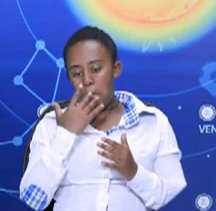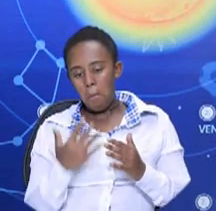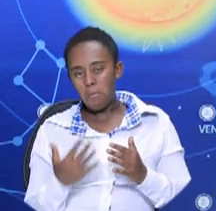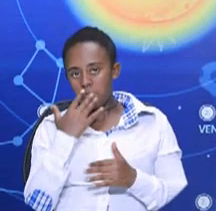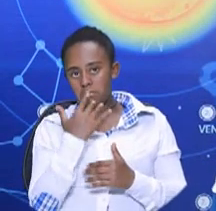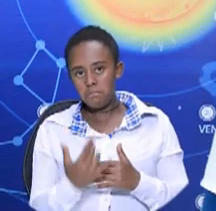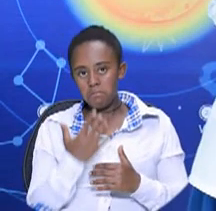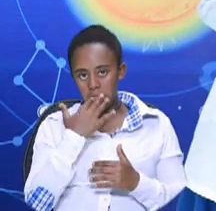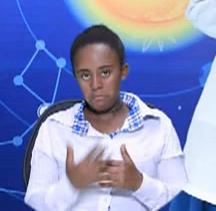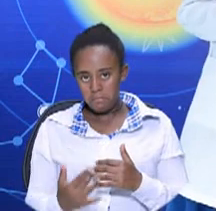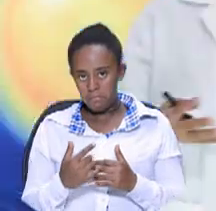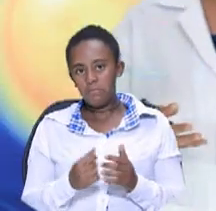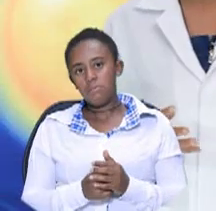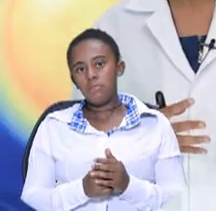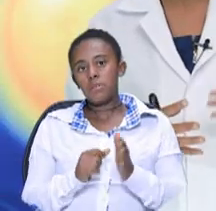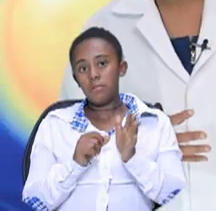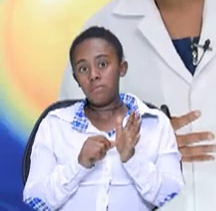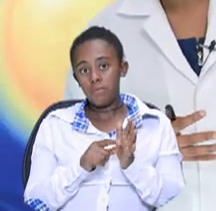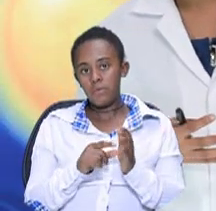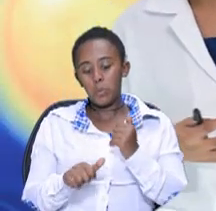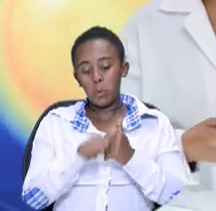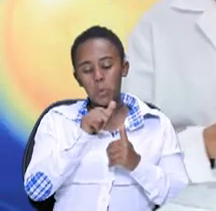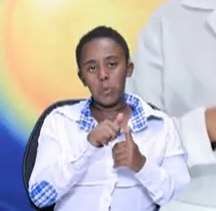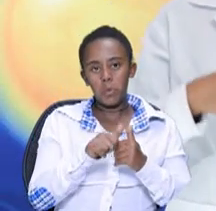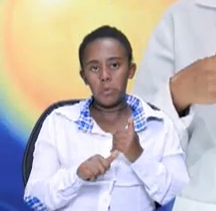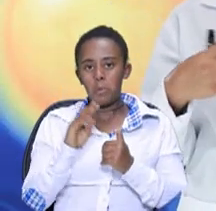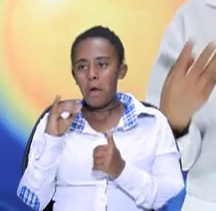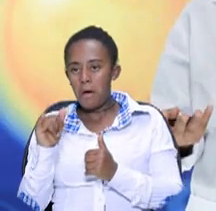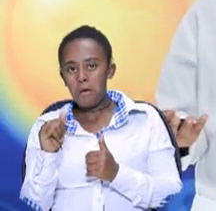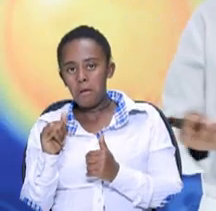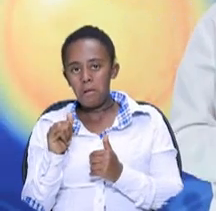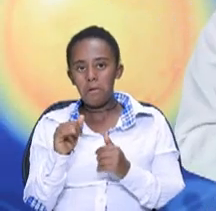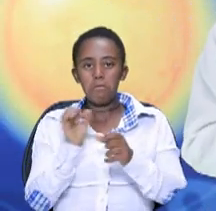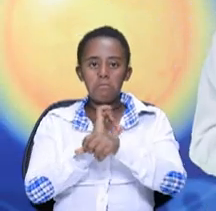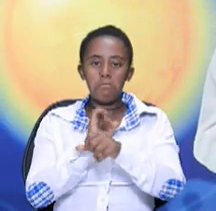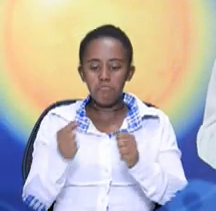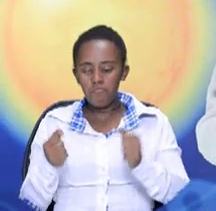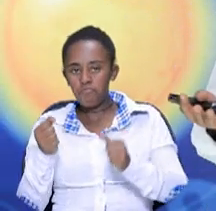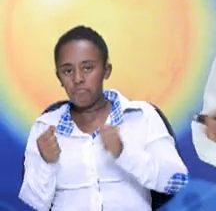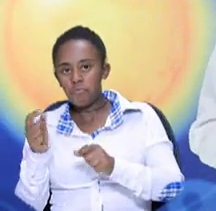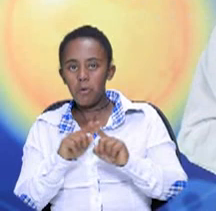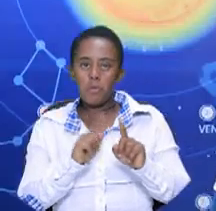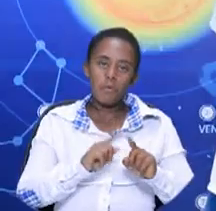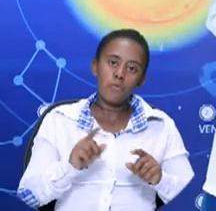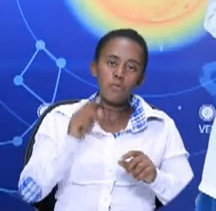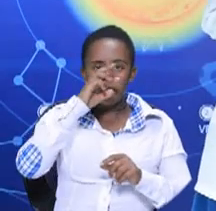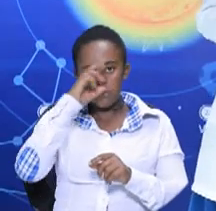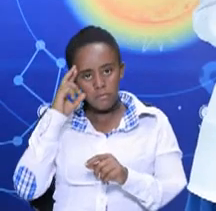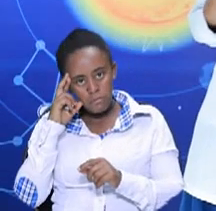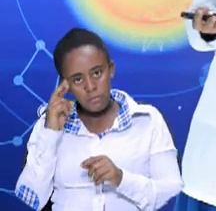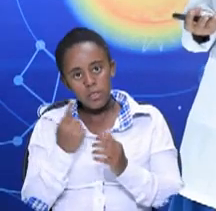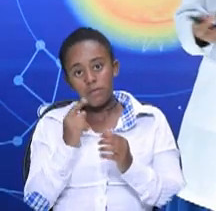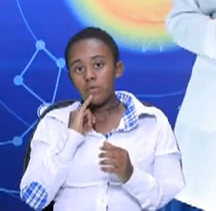death. For example, if someone is injured by a car accident or due to different reason,